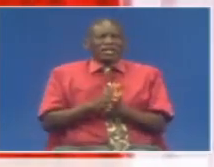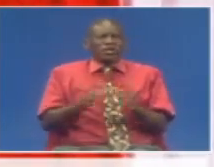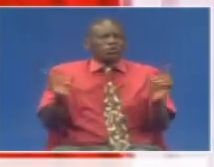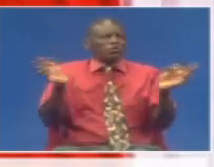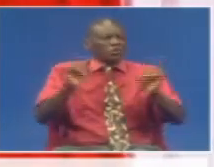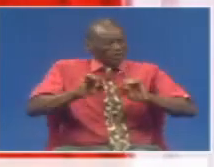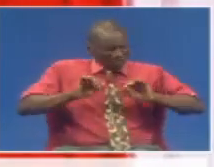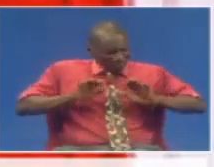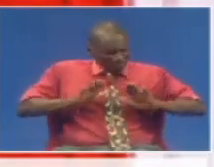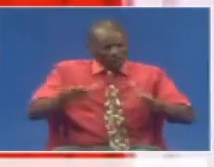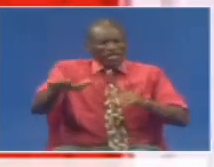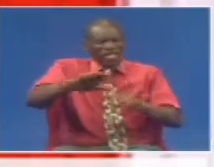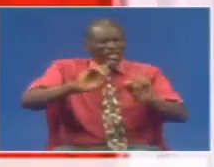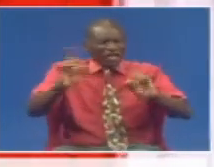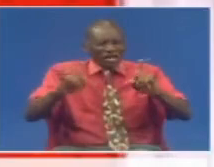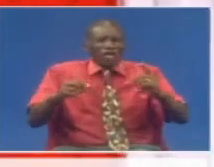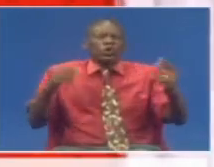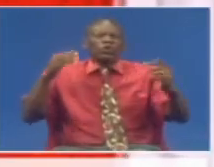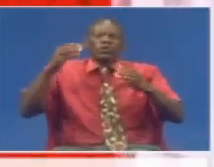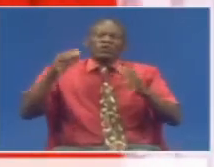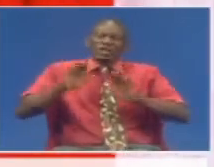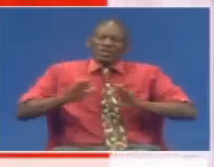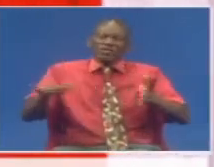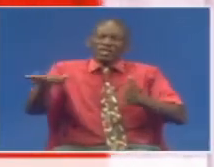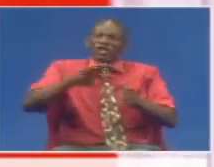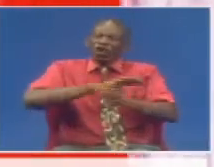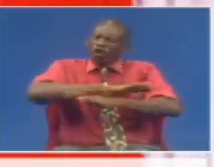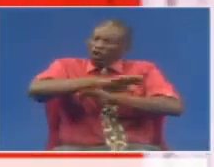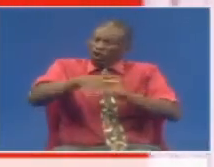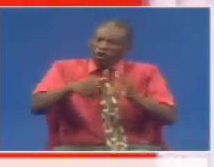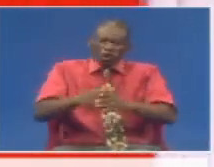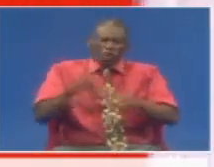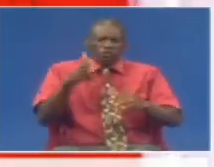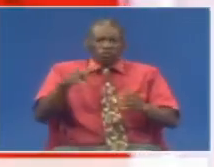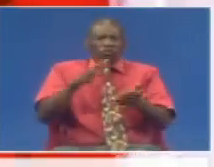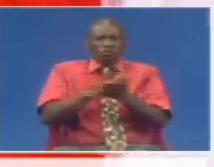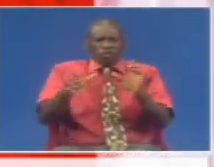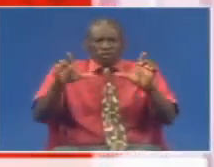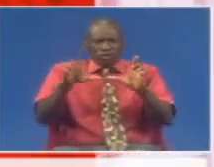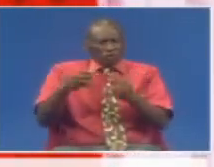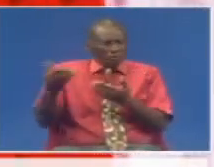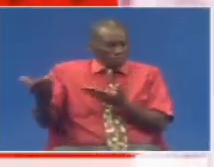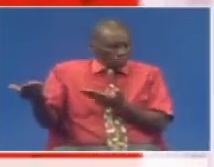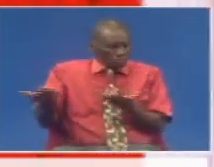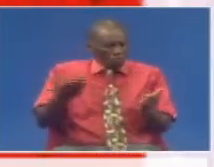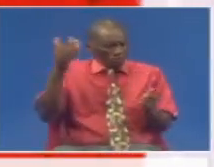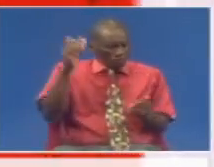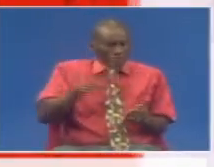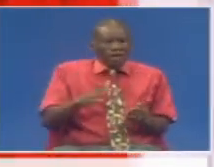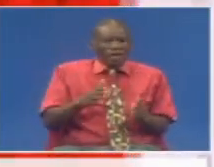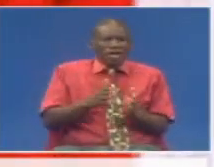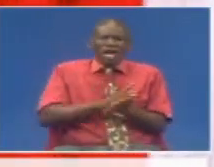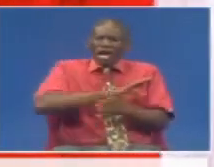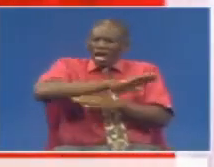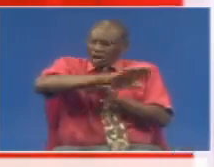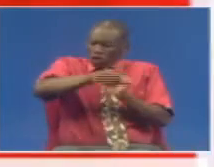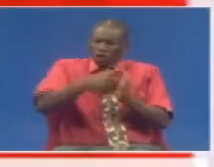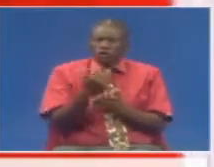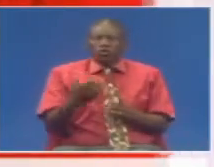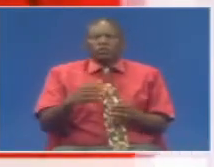area until every illegal gun has been returned, until all children have gone to